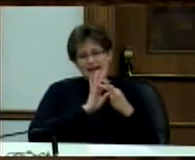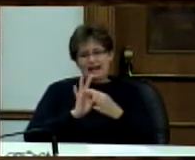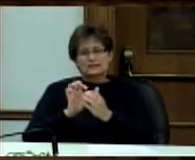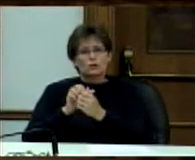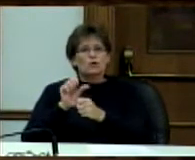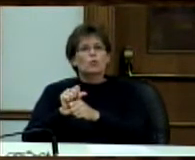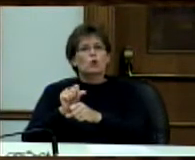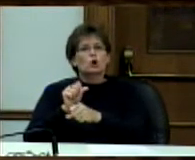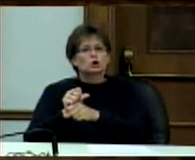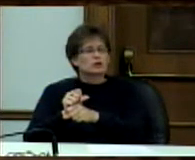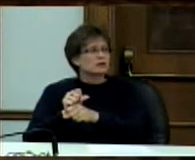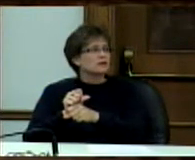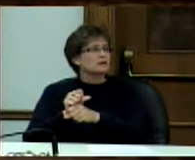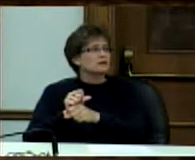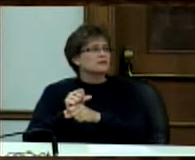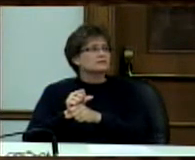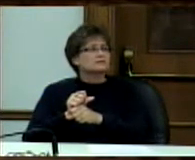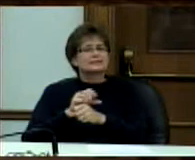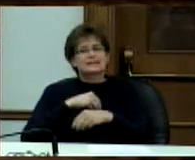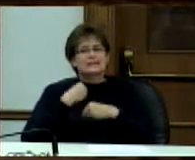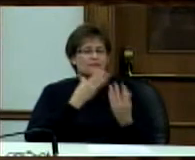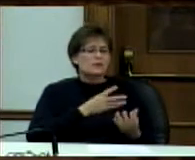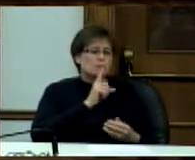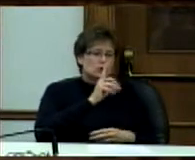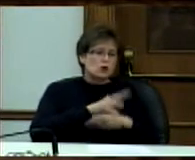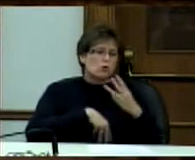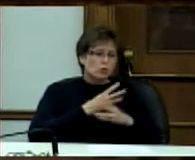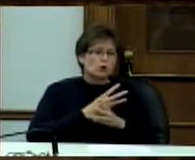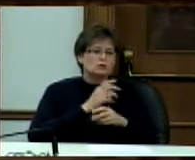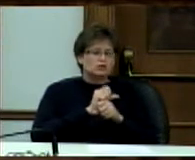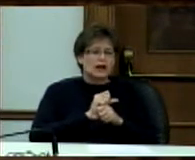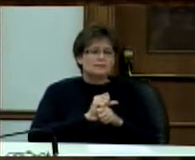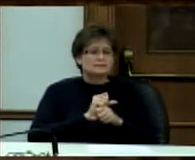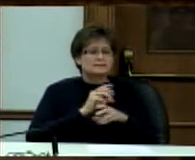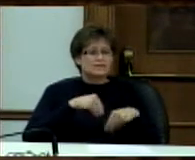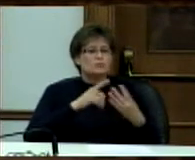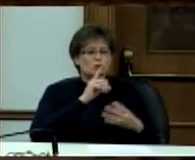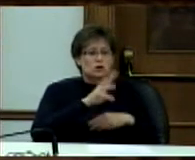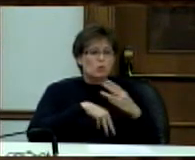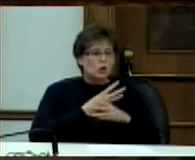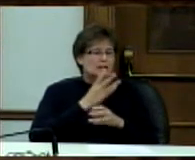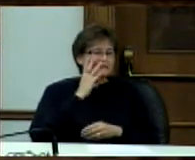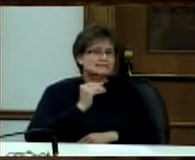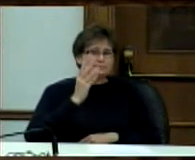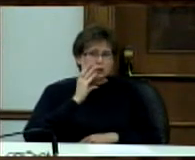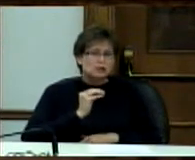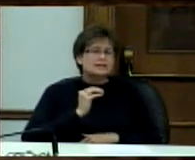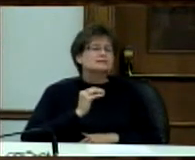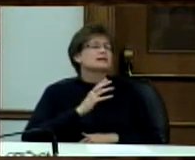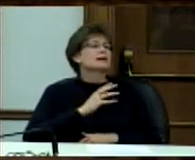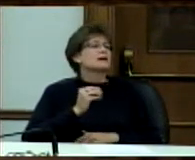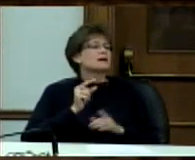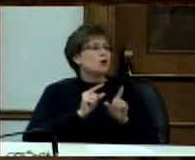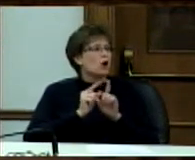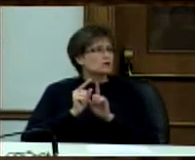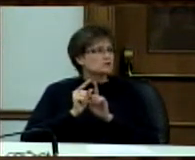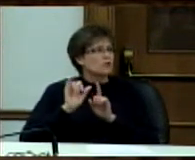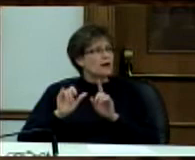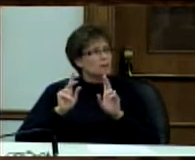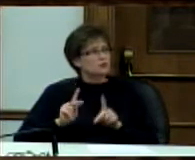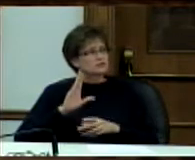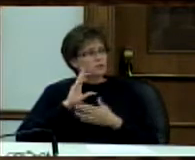to workers, to real world jobs and give them practical experiences, as well as